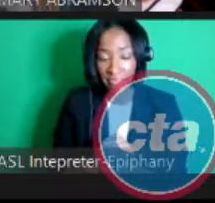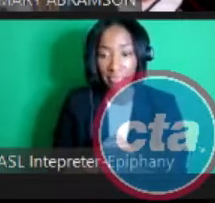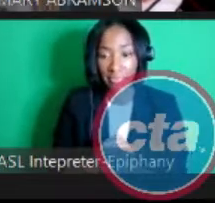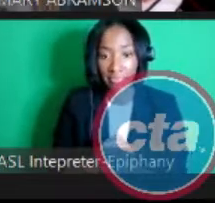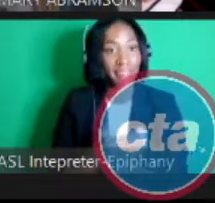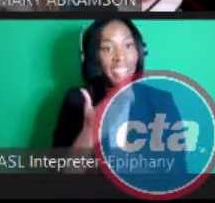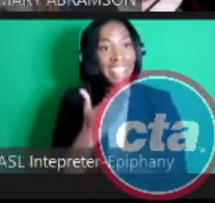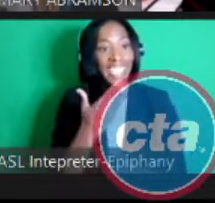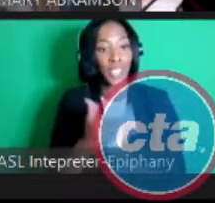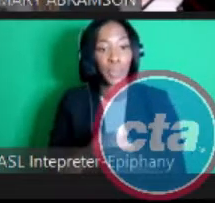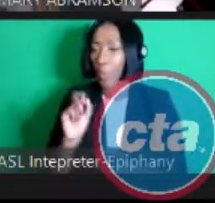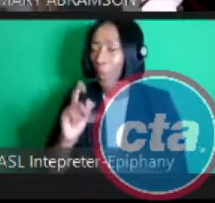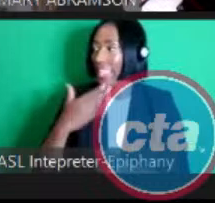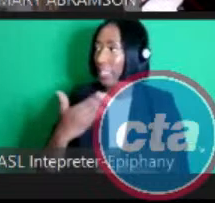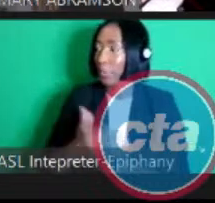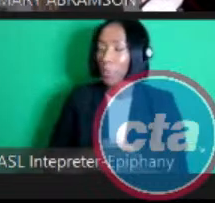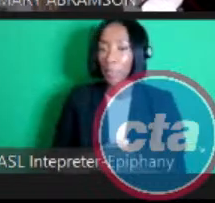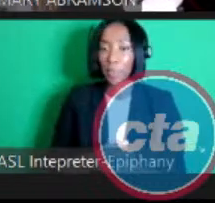Thank you. Okay, thank you.